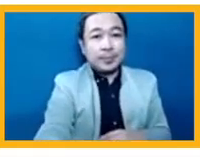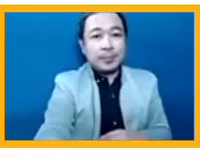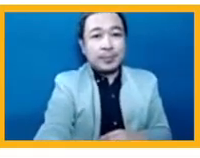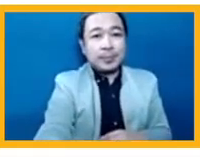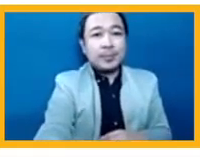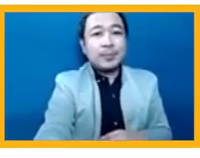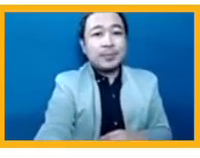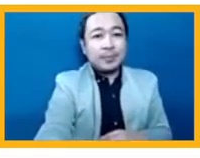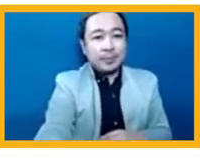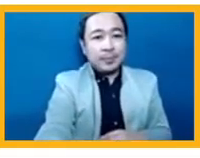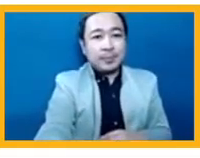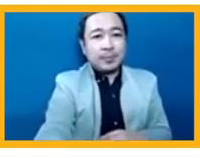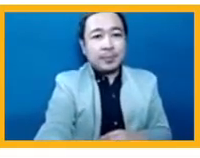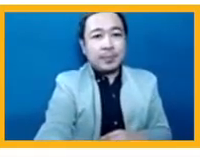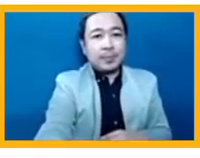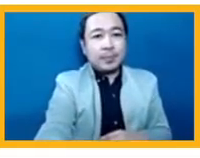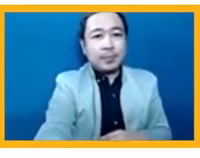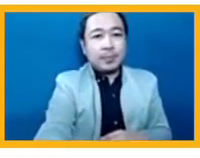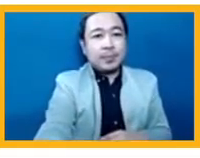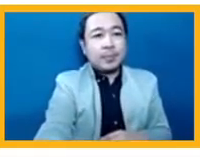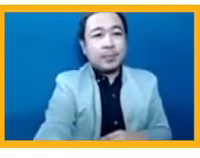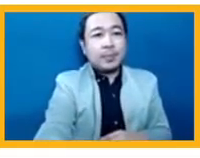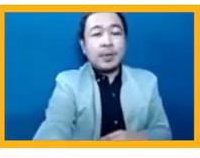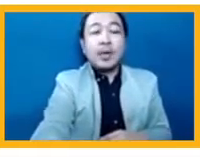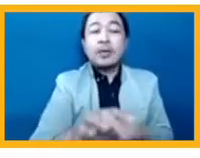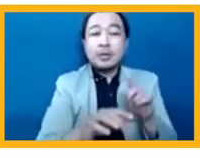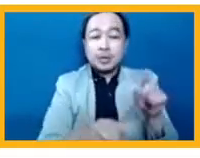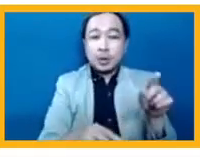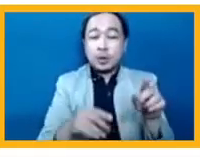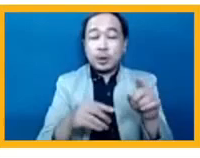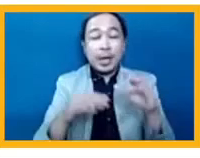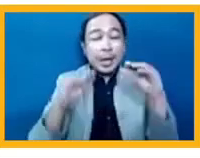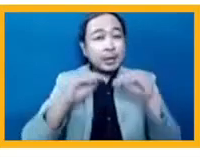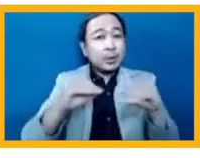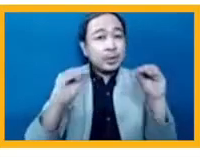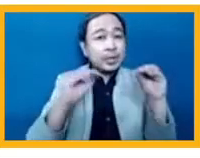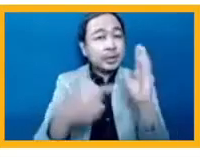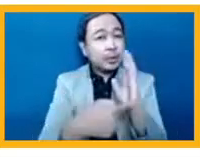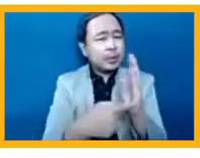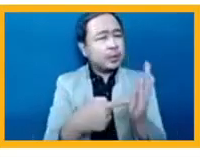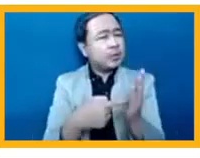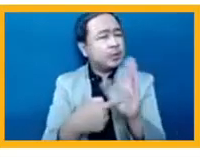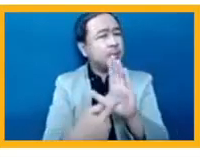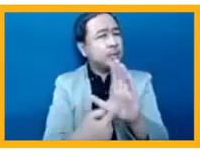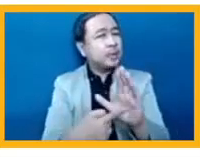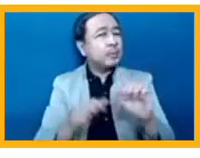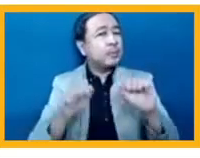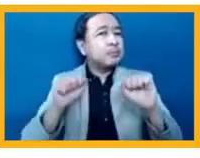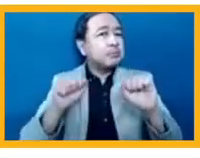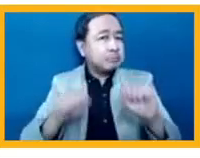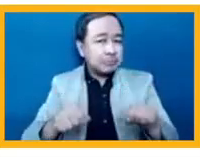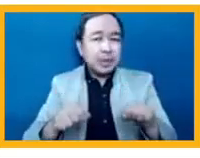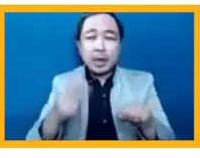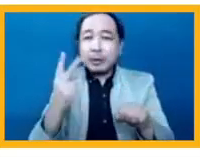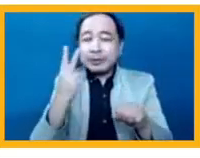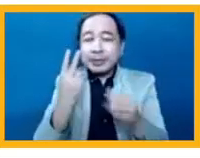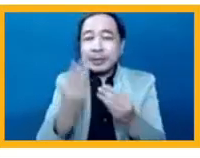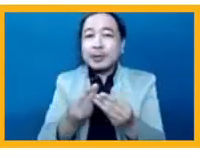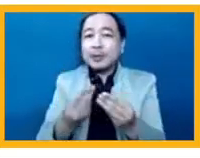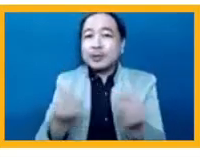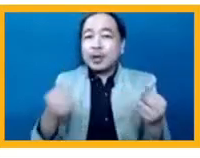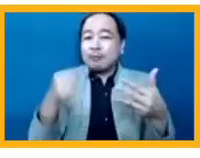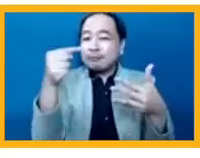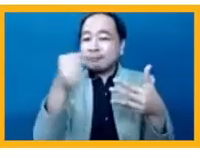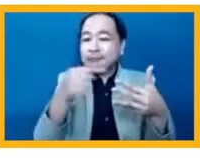Education technology, more commonly referred to as EdTech, has demonstrated the potential to help combat the learning crisis by